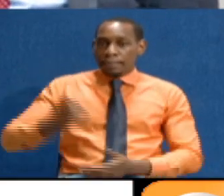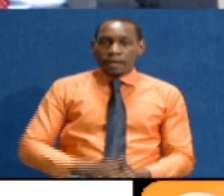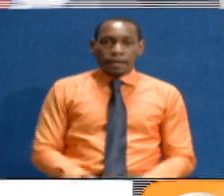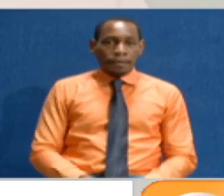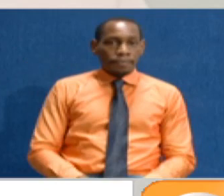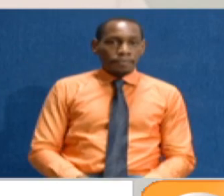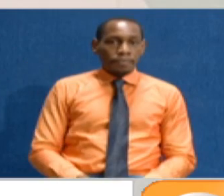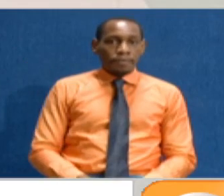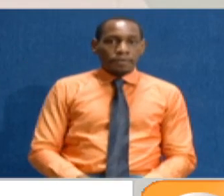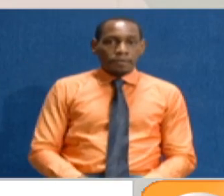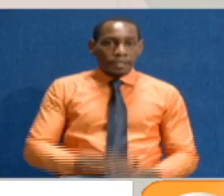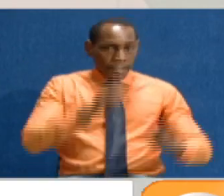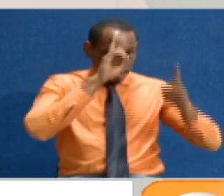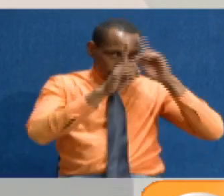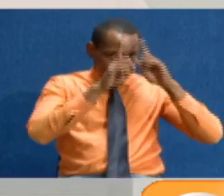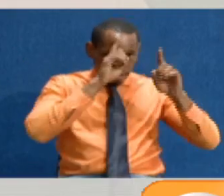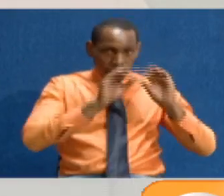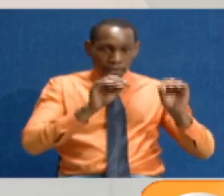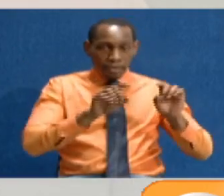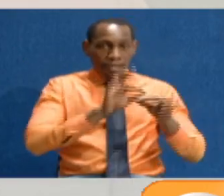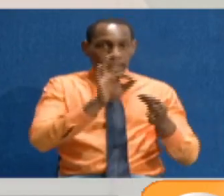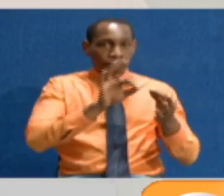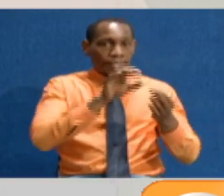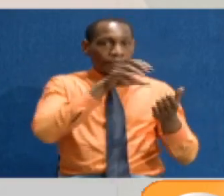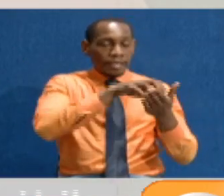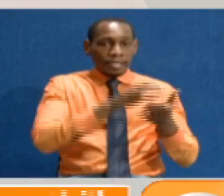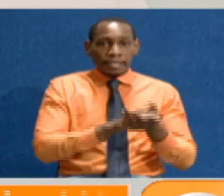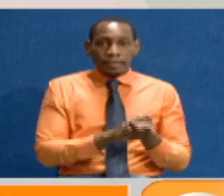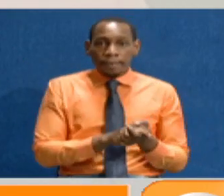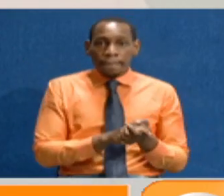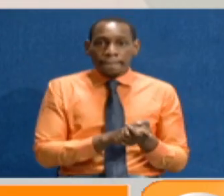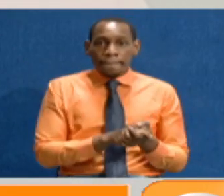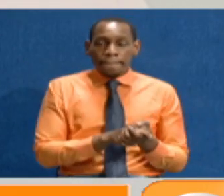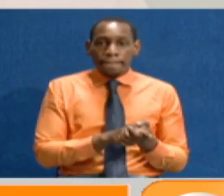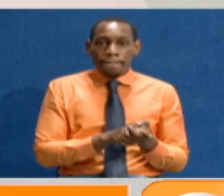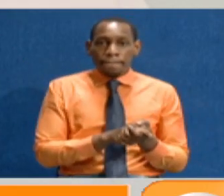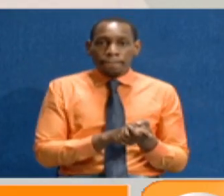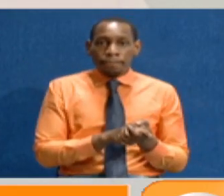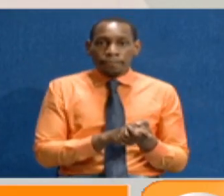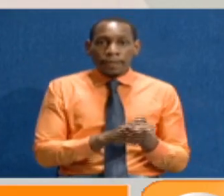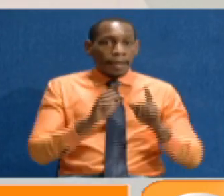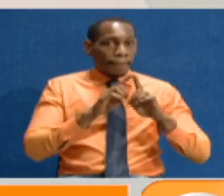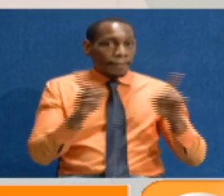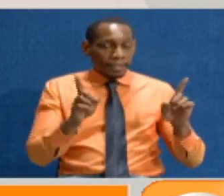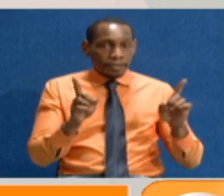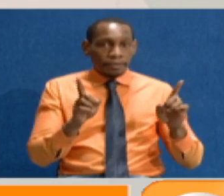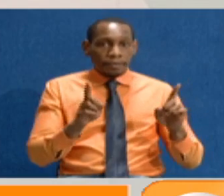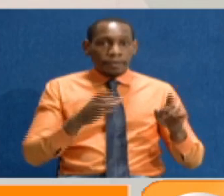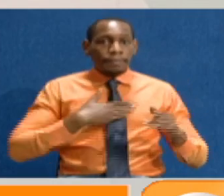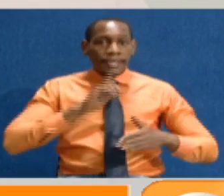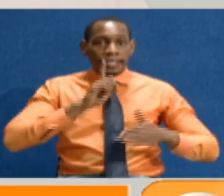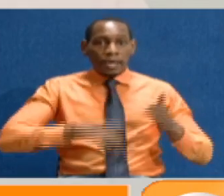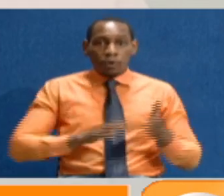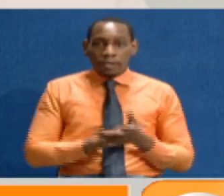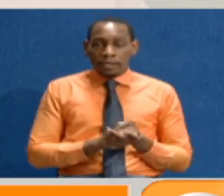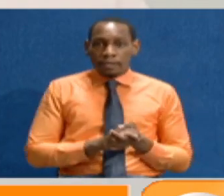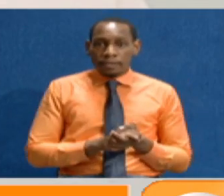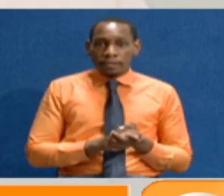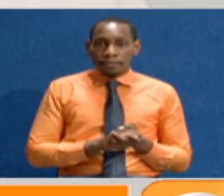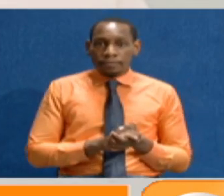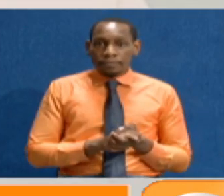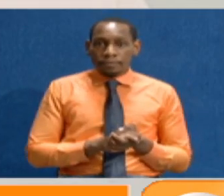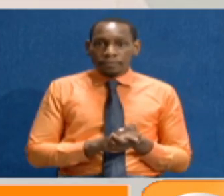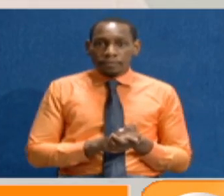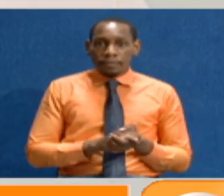I mean, I don't want to speculate about that specific case, and of course it would not be professional for me to do so. However, what I would say is that many times when we